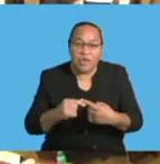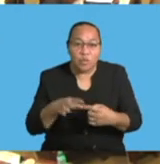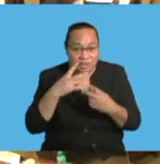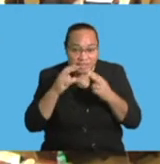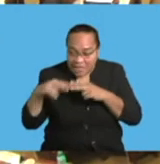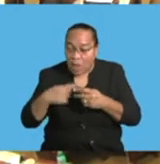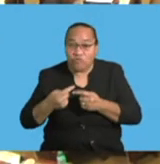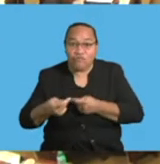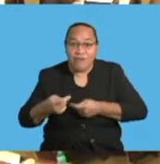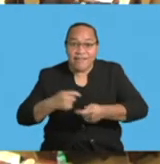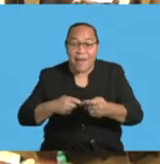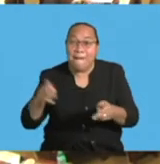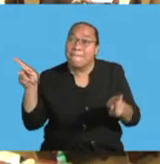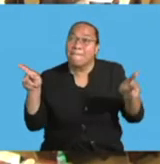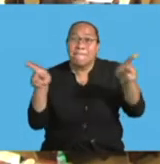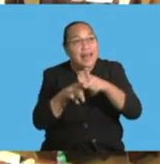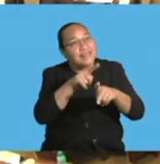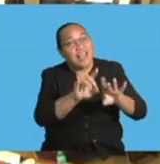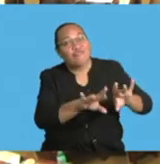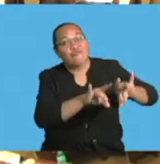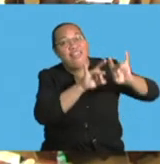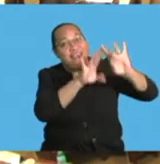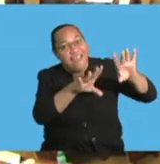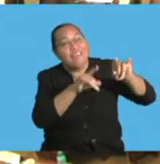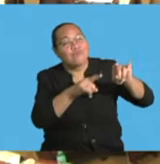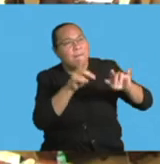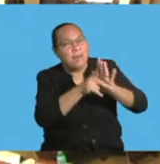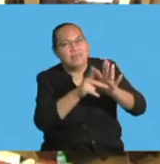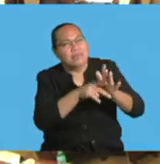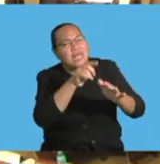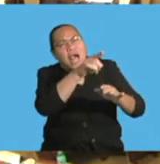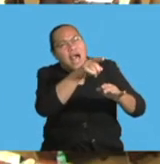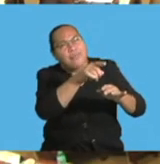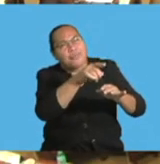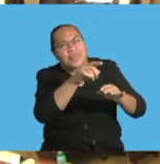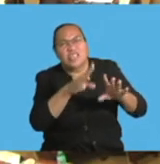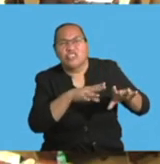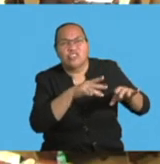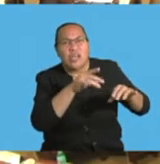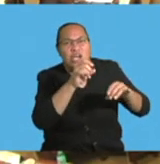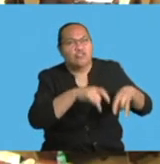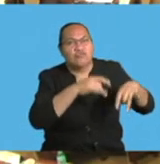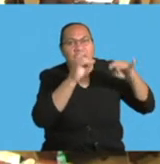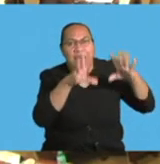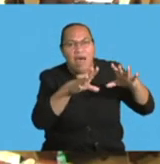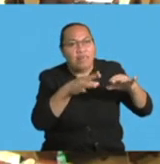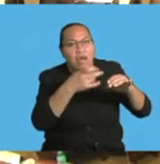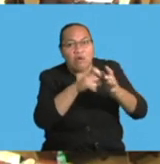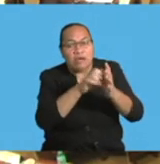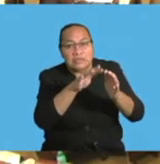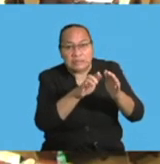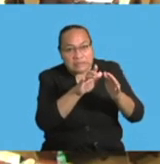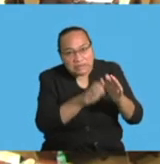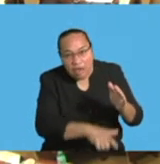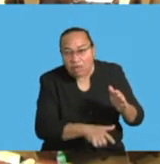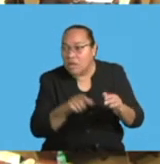trading partners like Australia. Real estate prices in Sydney has dropped, in fact, which is completely unheard of. The Australian dollar is